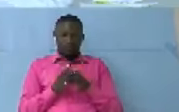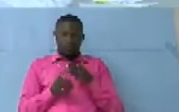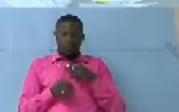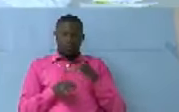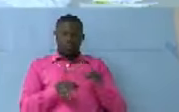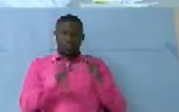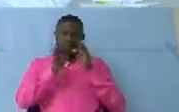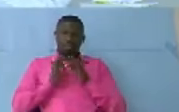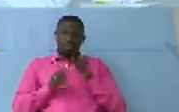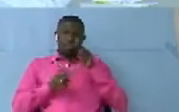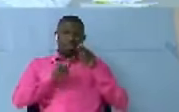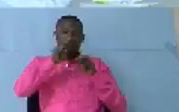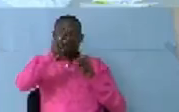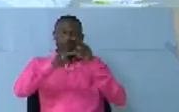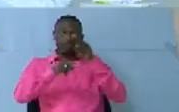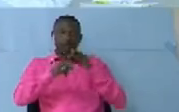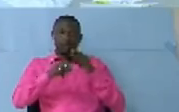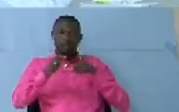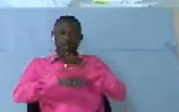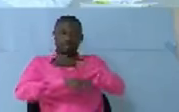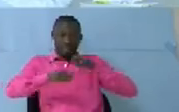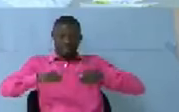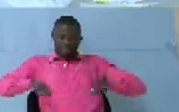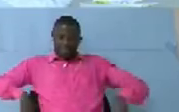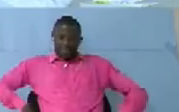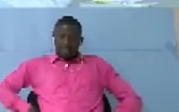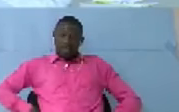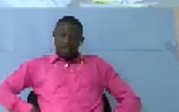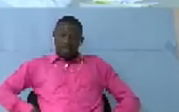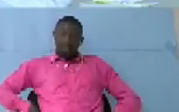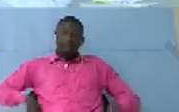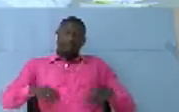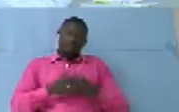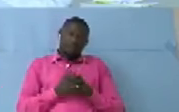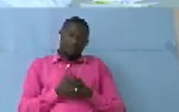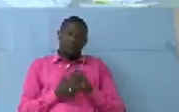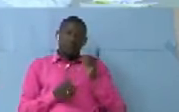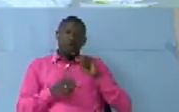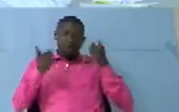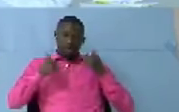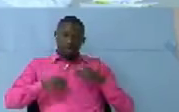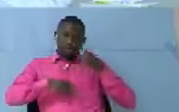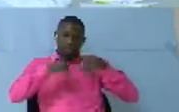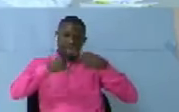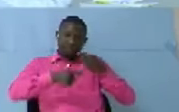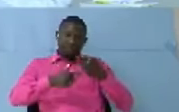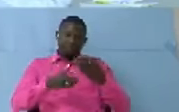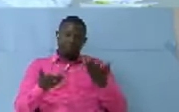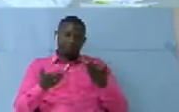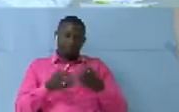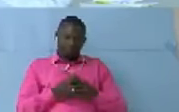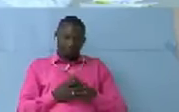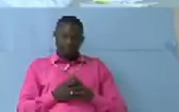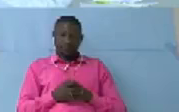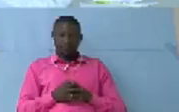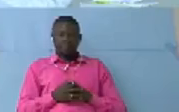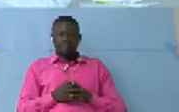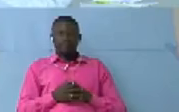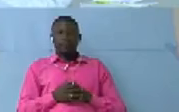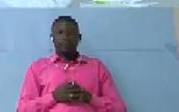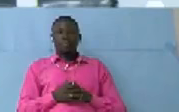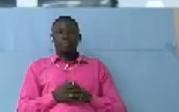taken upstairs. You are tied like tobacco heads. Ako tente iba le sinan di kansanto tumo bisito ng tobacco mo. Mulekar.